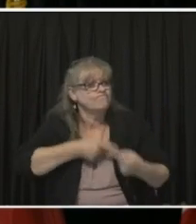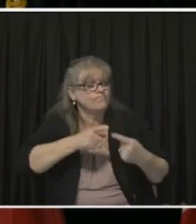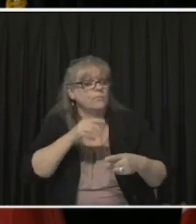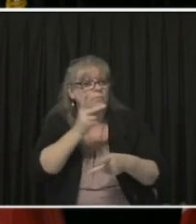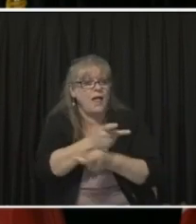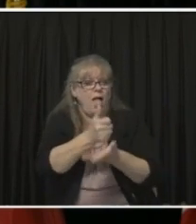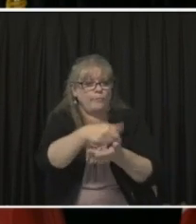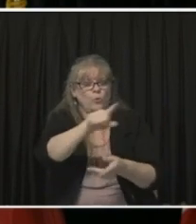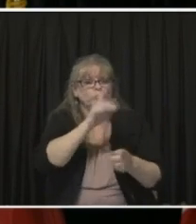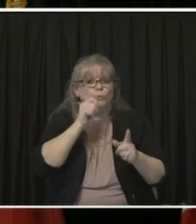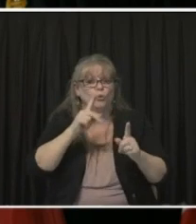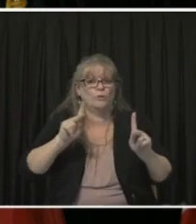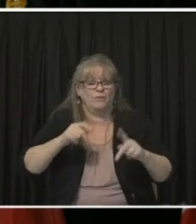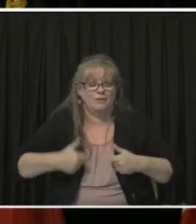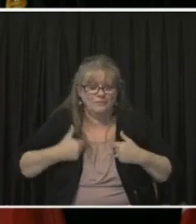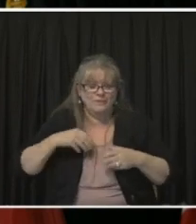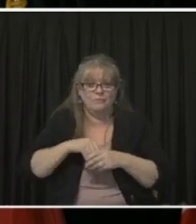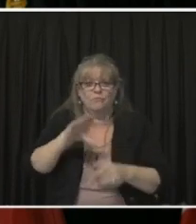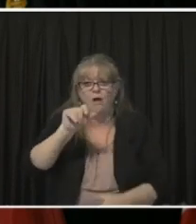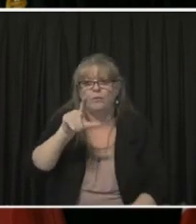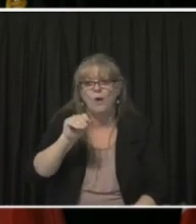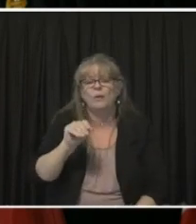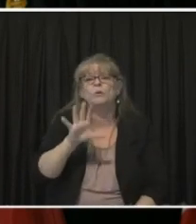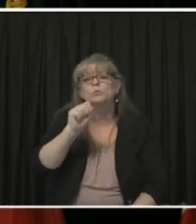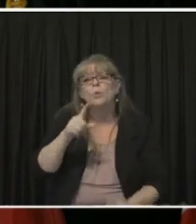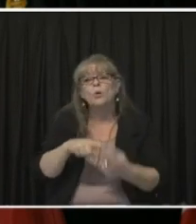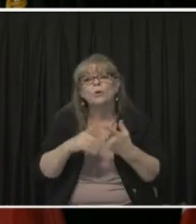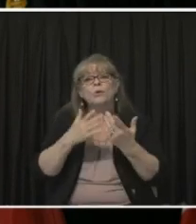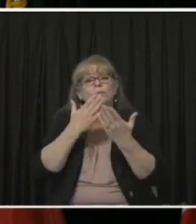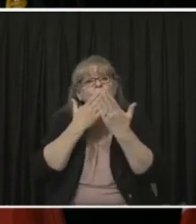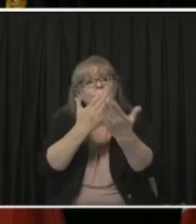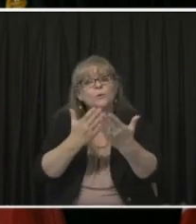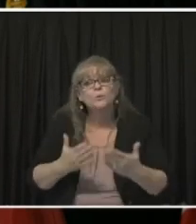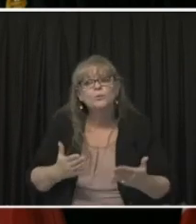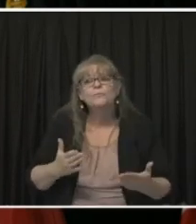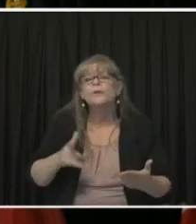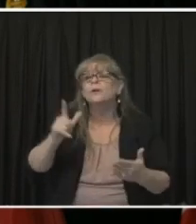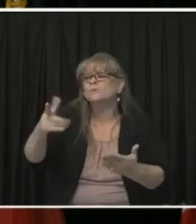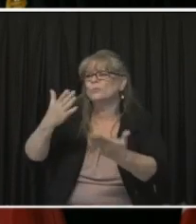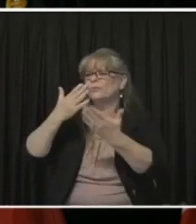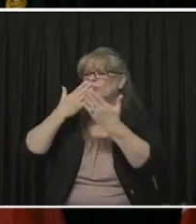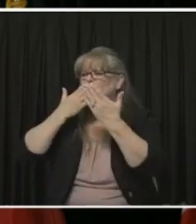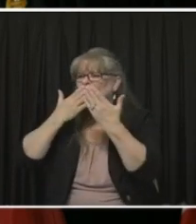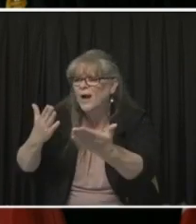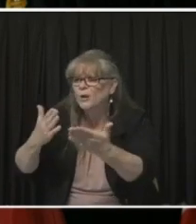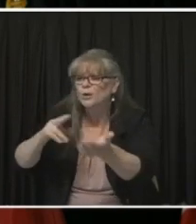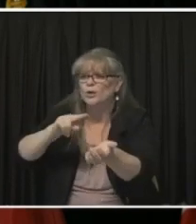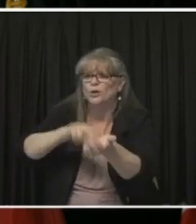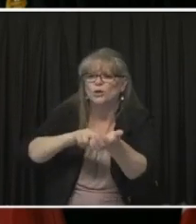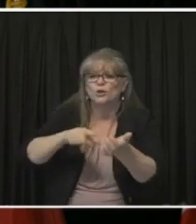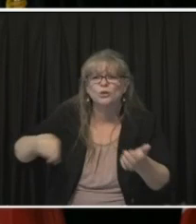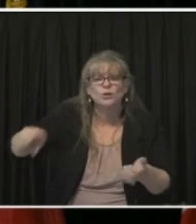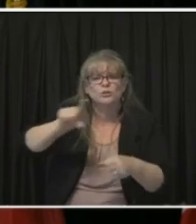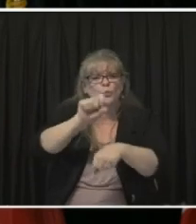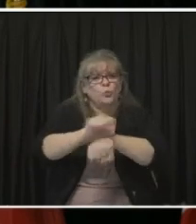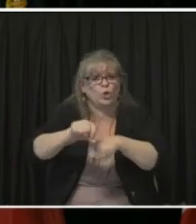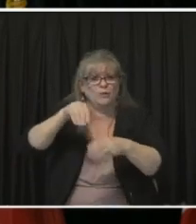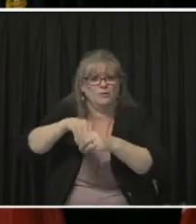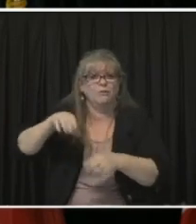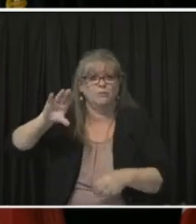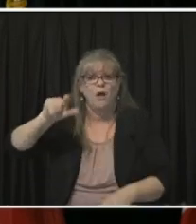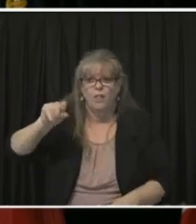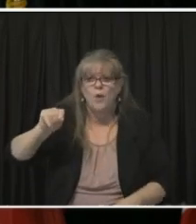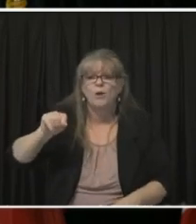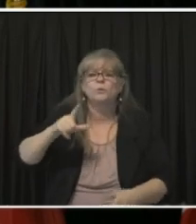nurses across the amazing state of Colorado. Thank you for staying safe, being safer at home, and wearing masks when you go out.